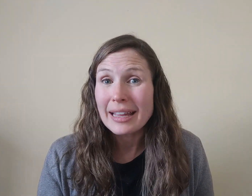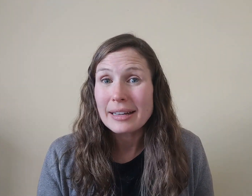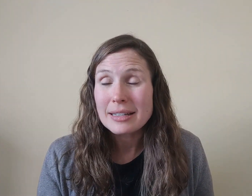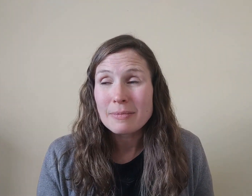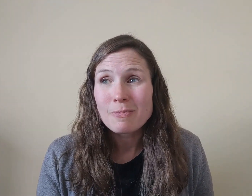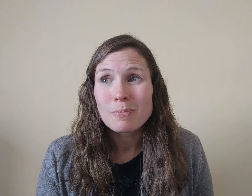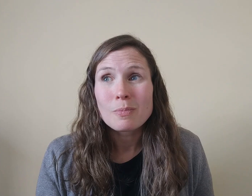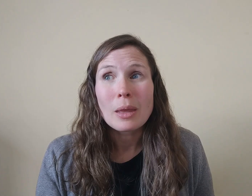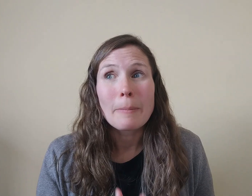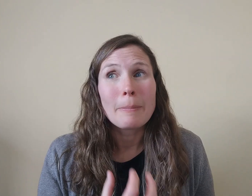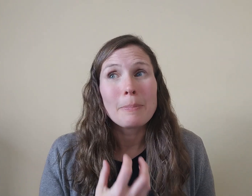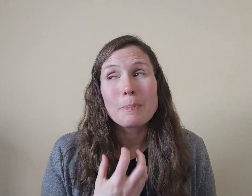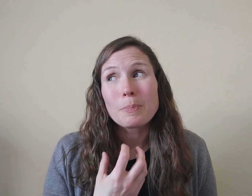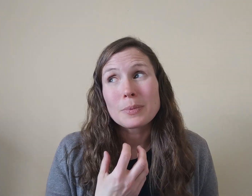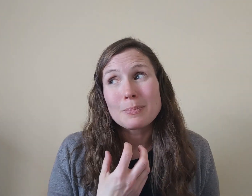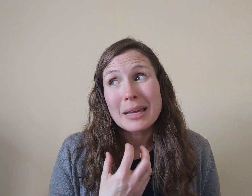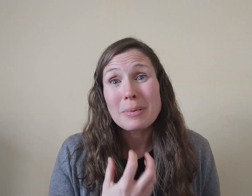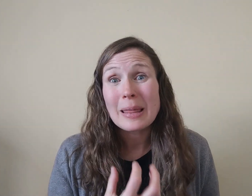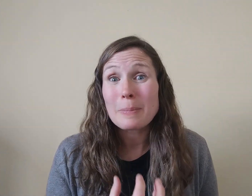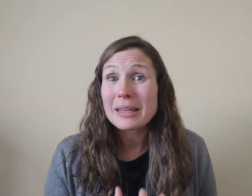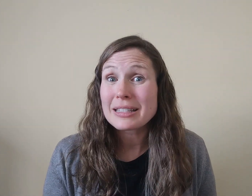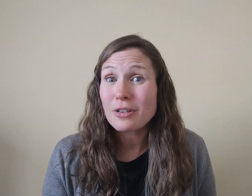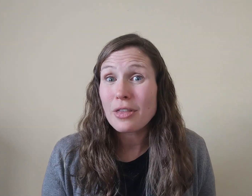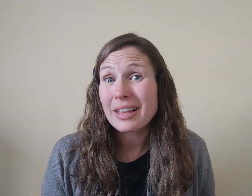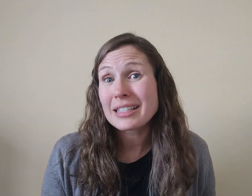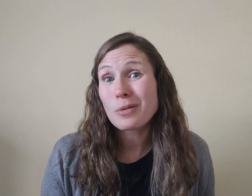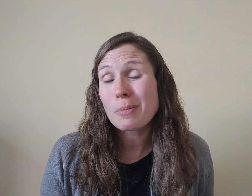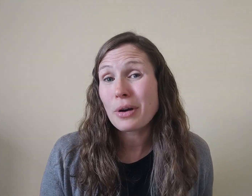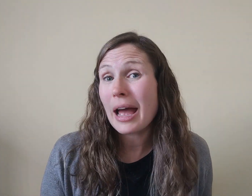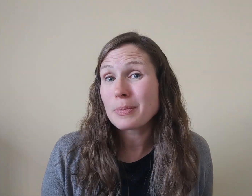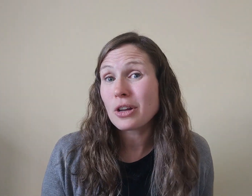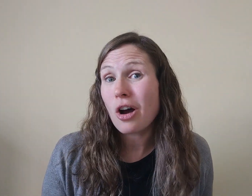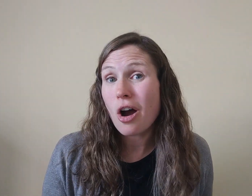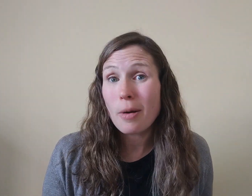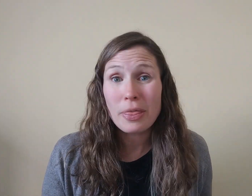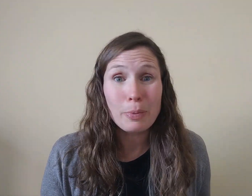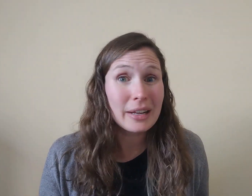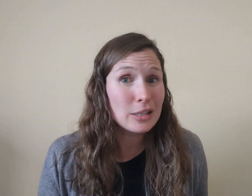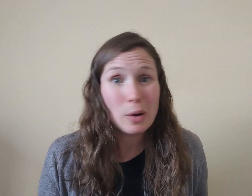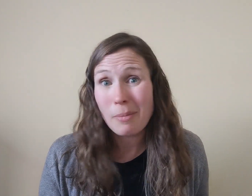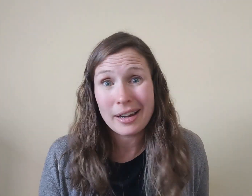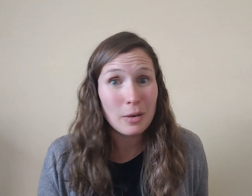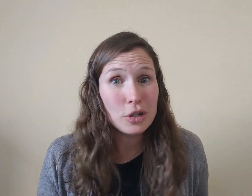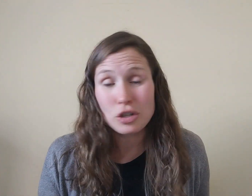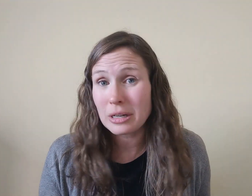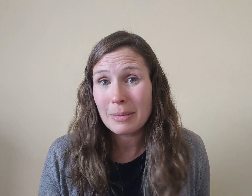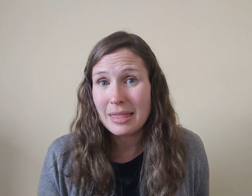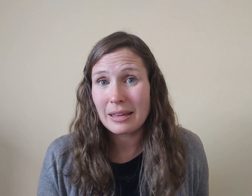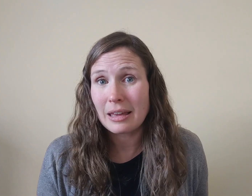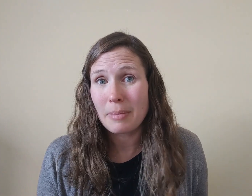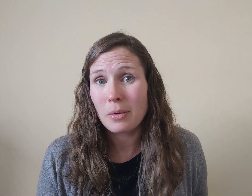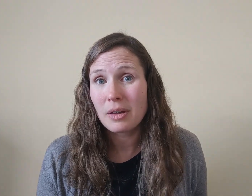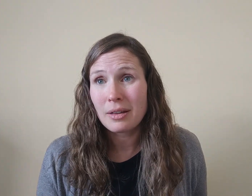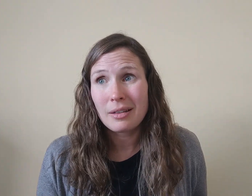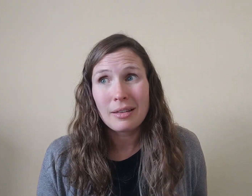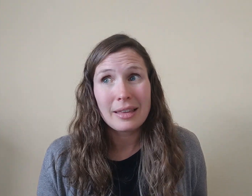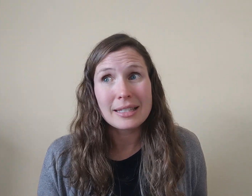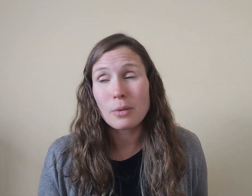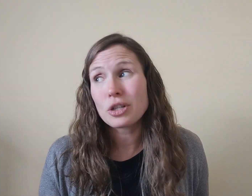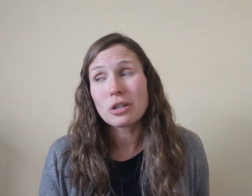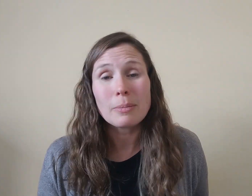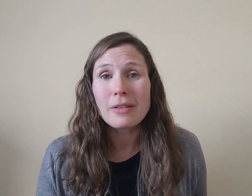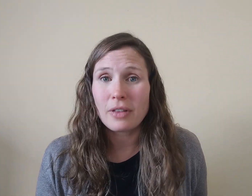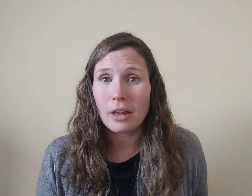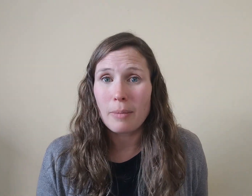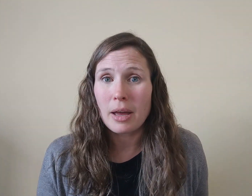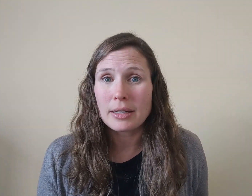and right. Maybe that means there are things that we perhaps are putting into our mind that we shouldn't be thinking about, things